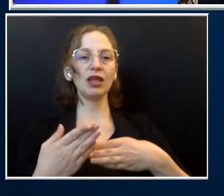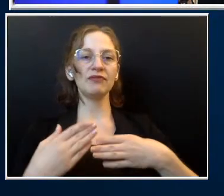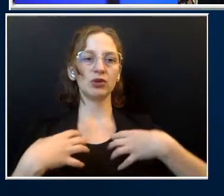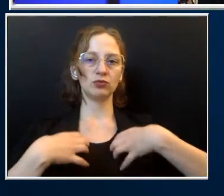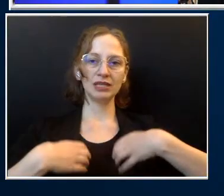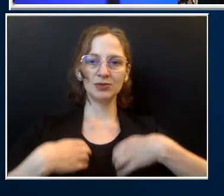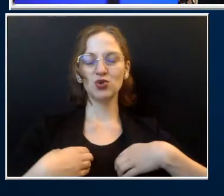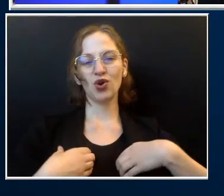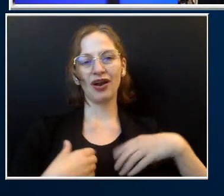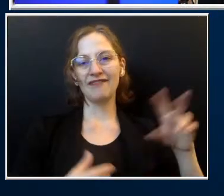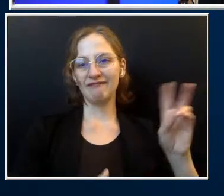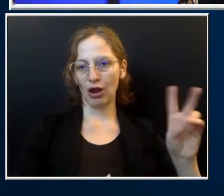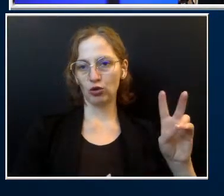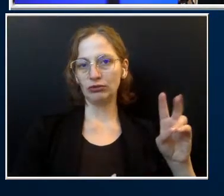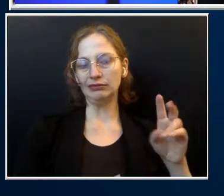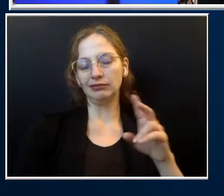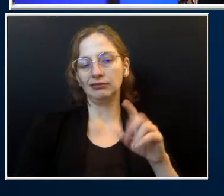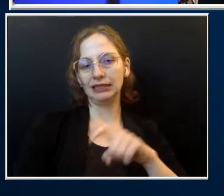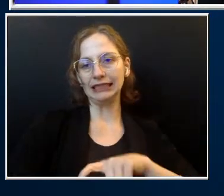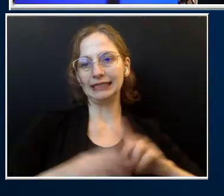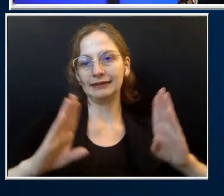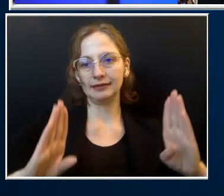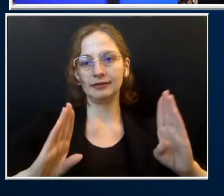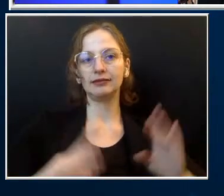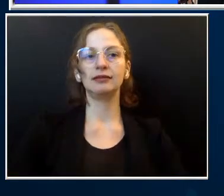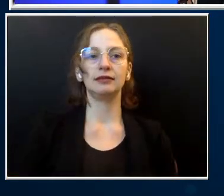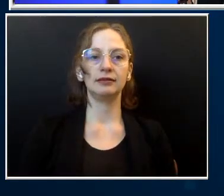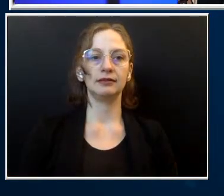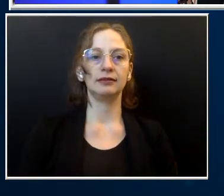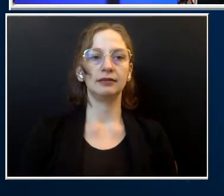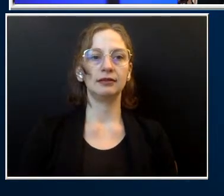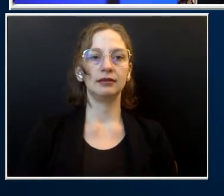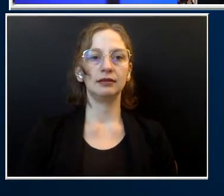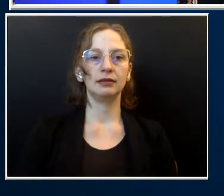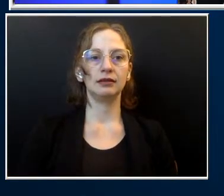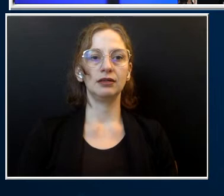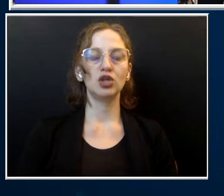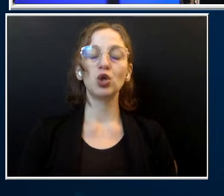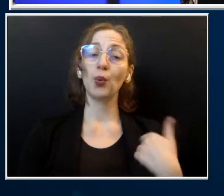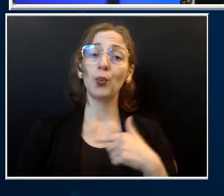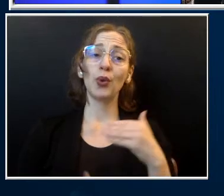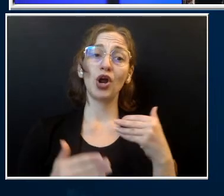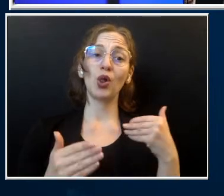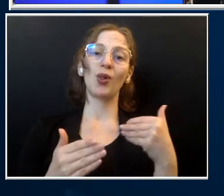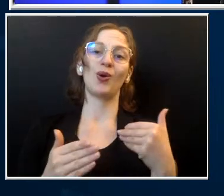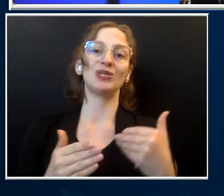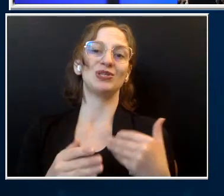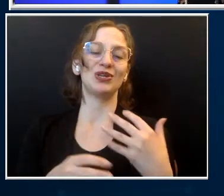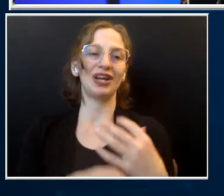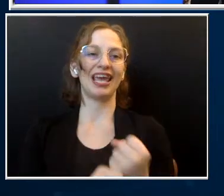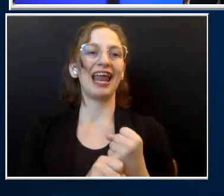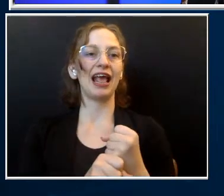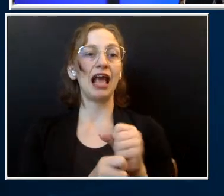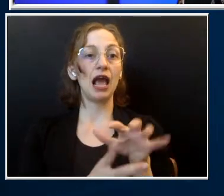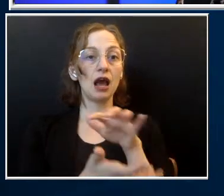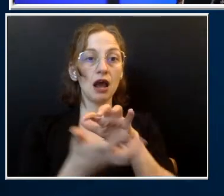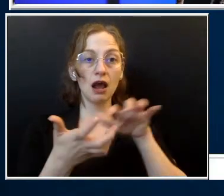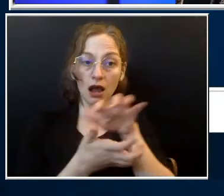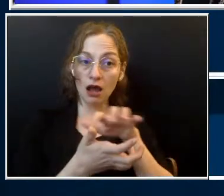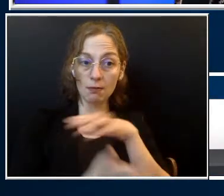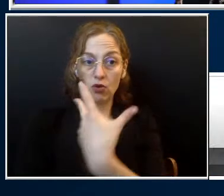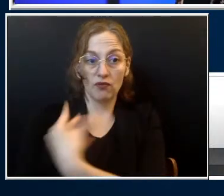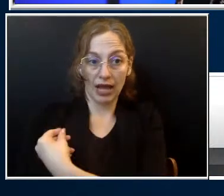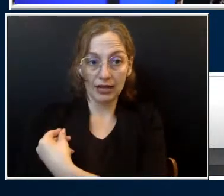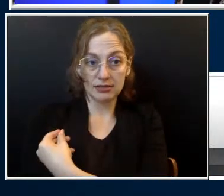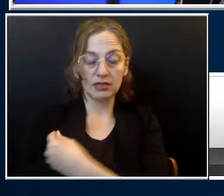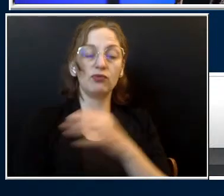we are one step closer to kind of a one and done, getting the combo vaccine for both the flu and COVID. Drug makers Pfizer has